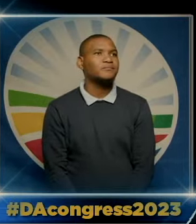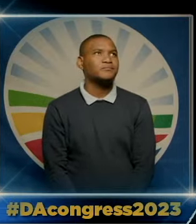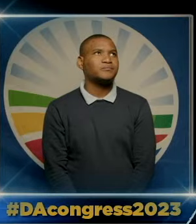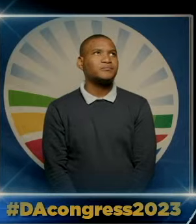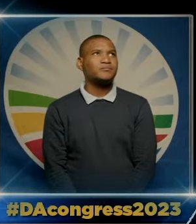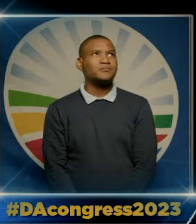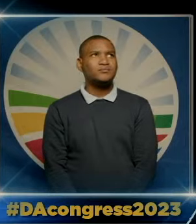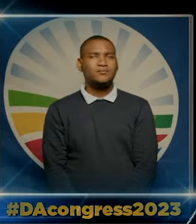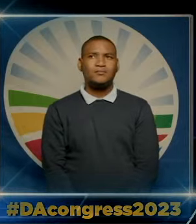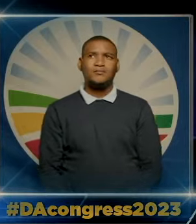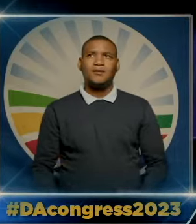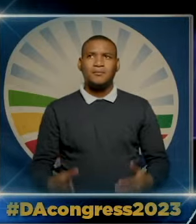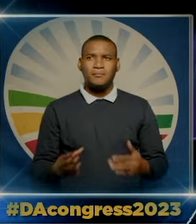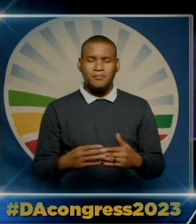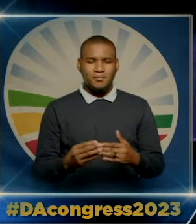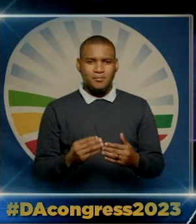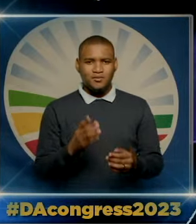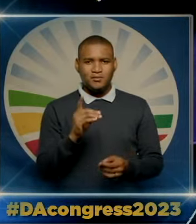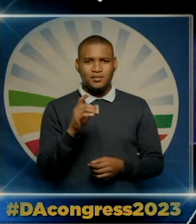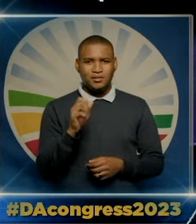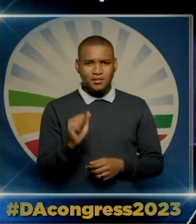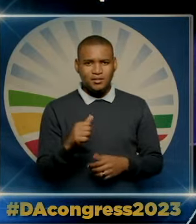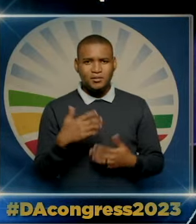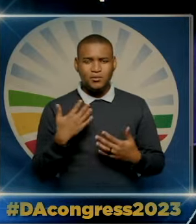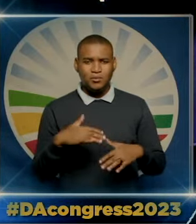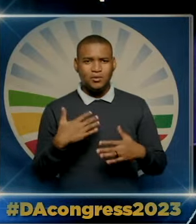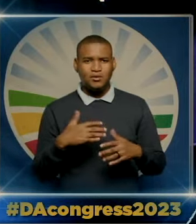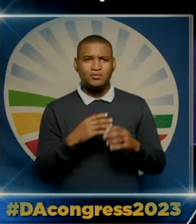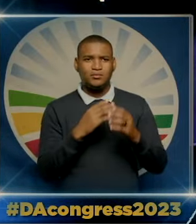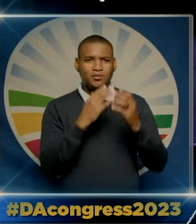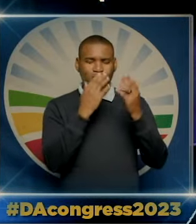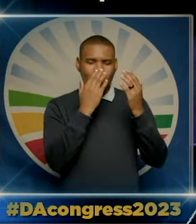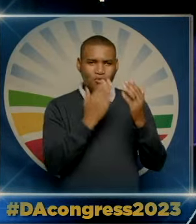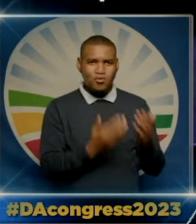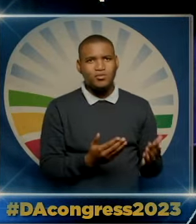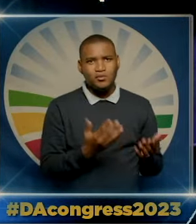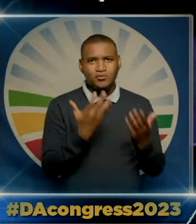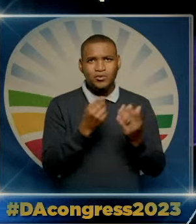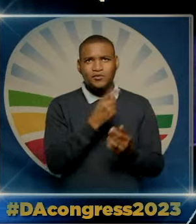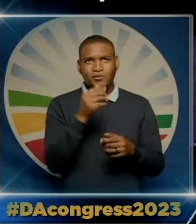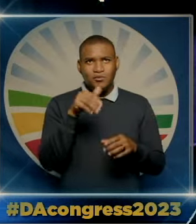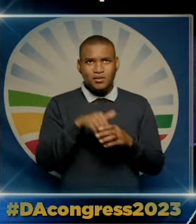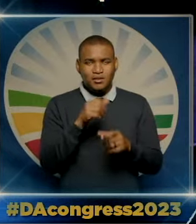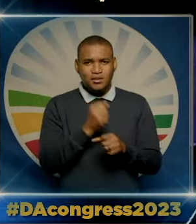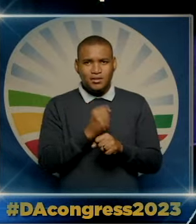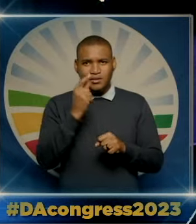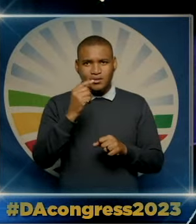Democrats, what a pleasure and an honor to have you here in Gauteng.